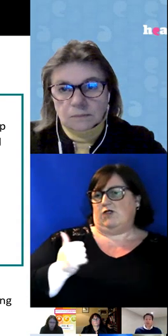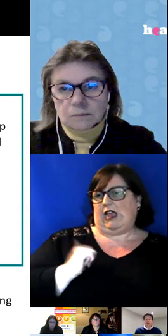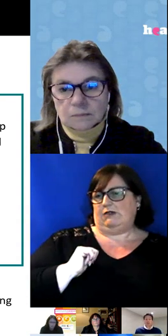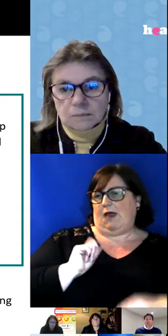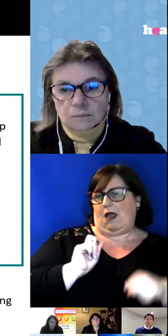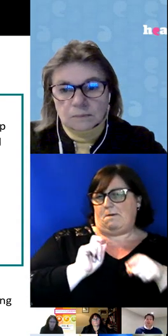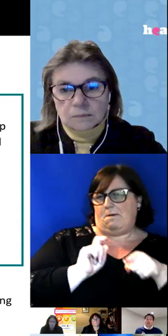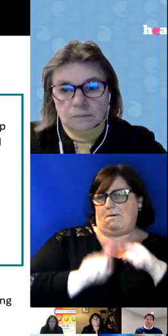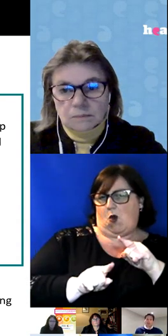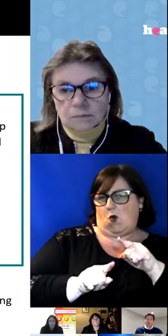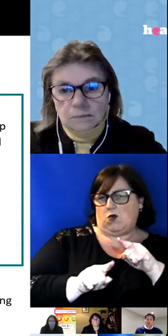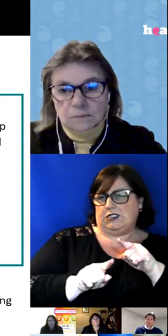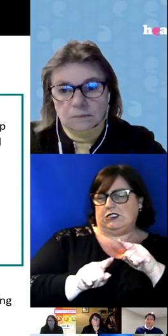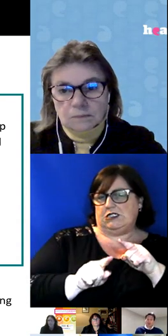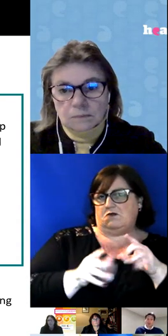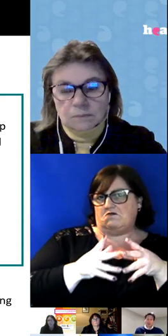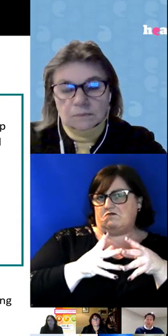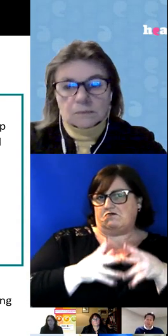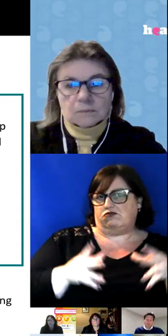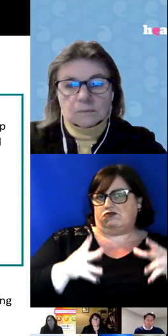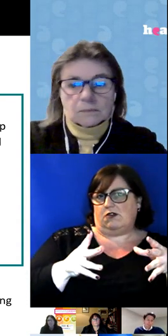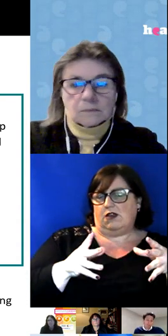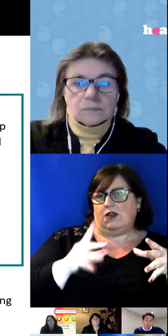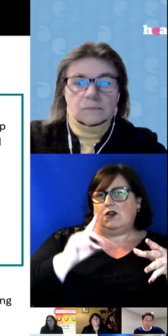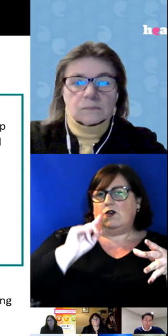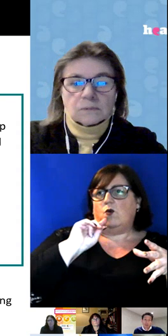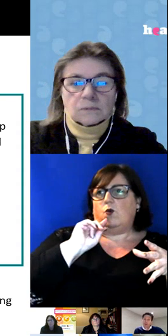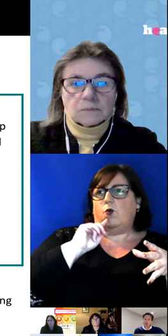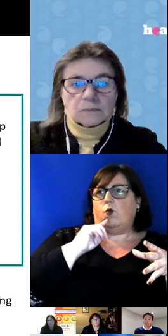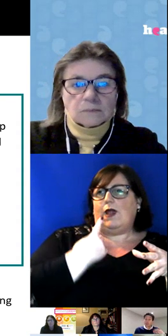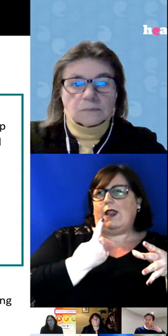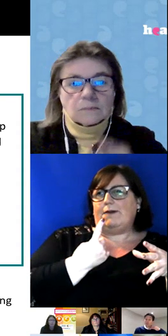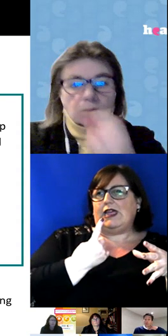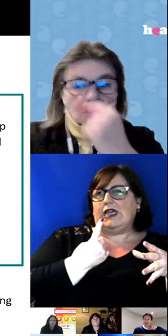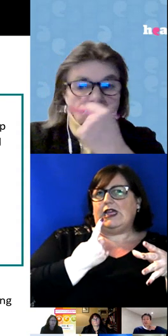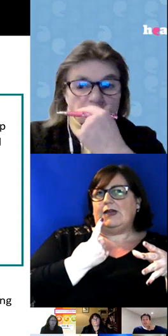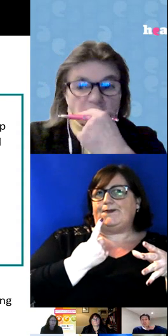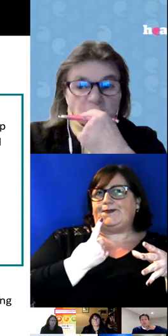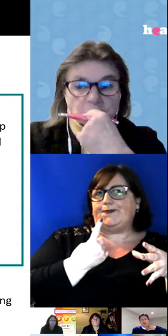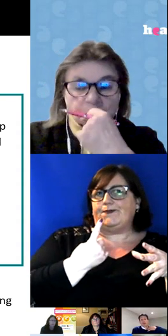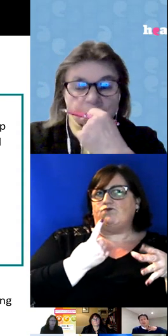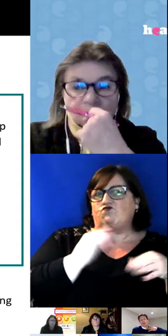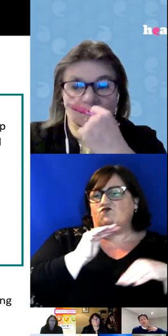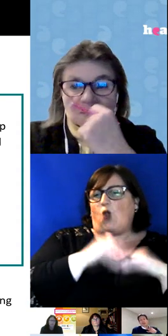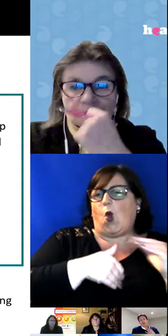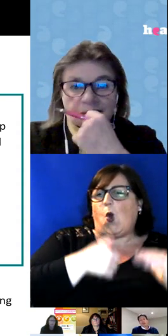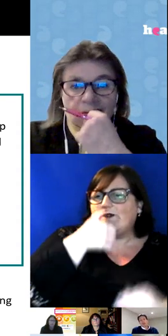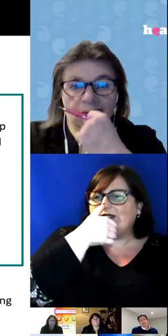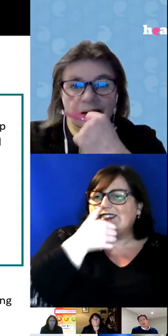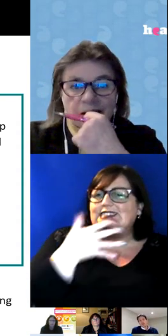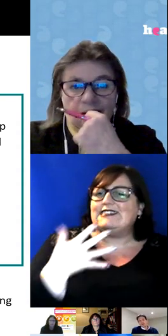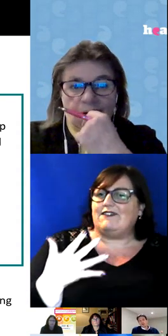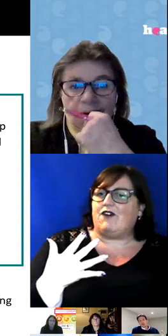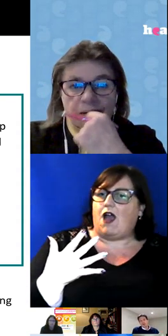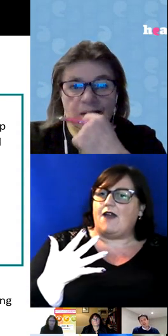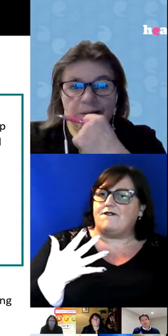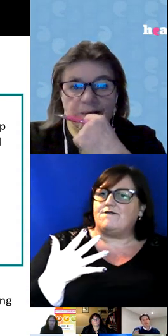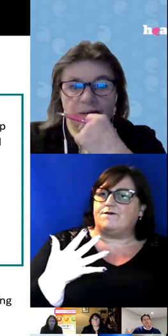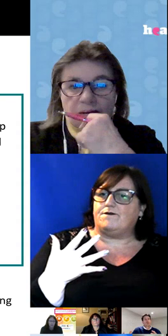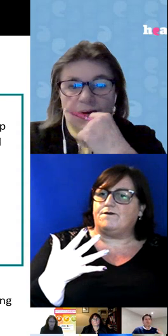with some of the people in our population that will be over 65.